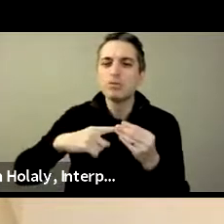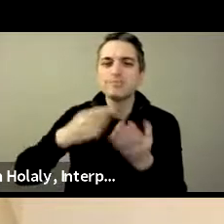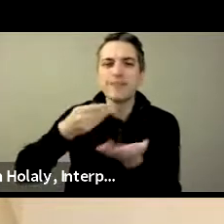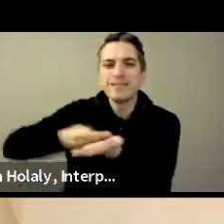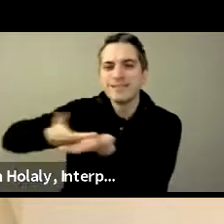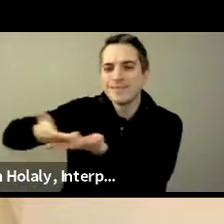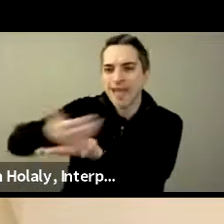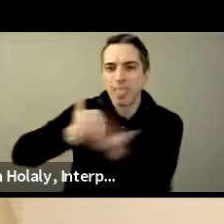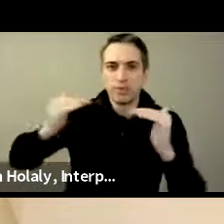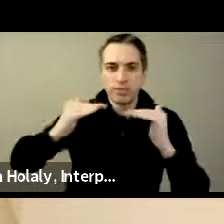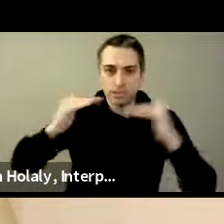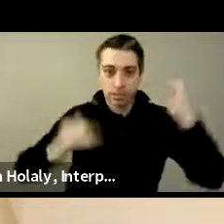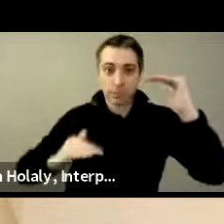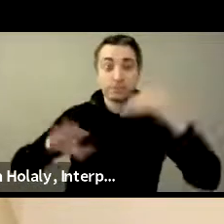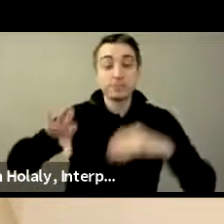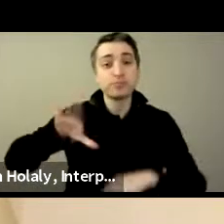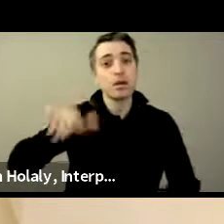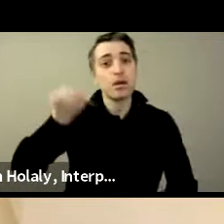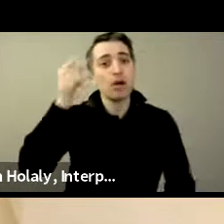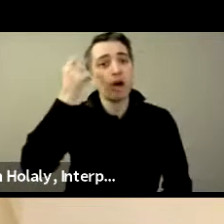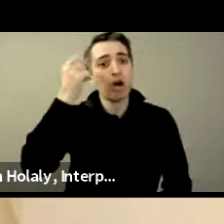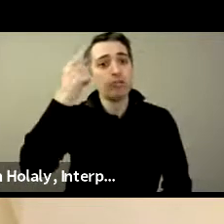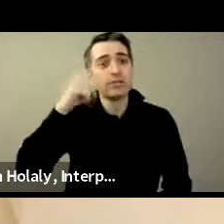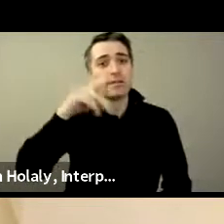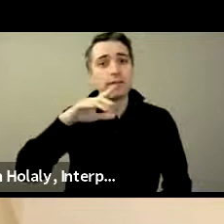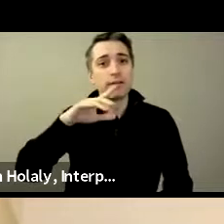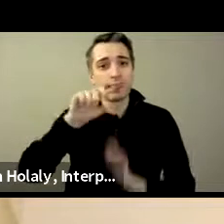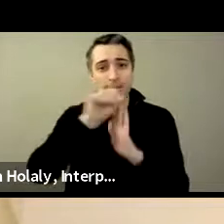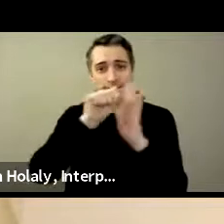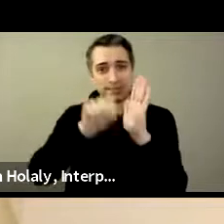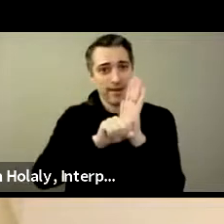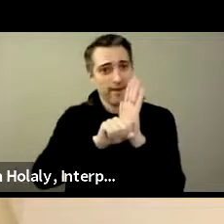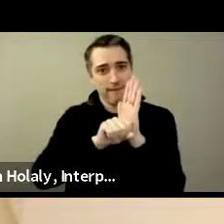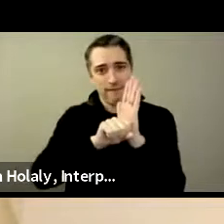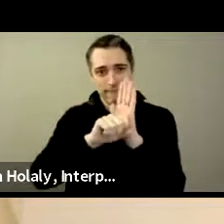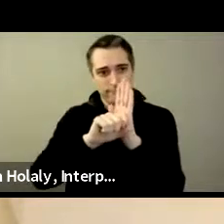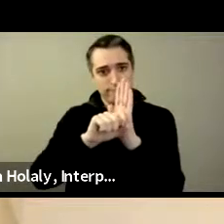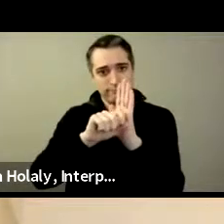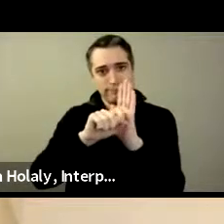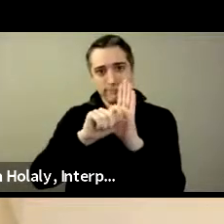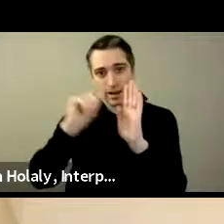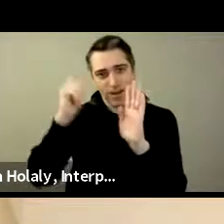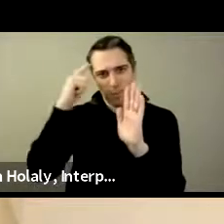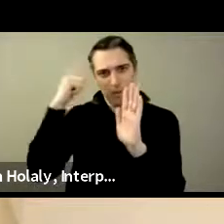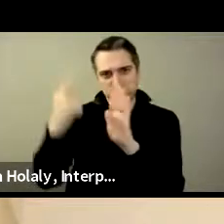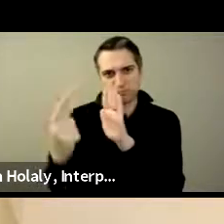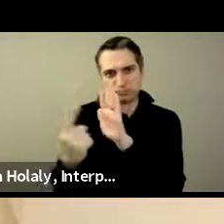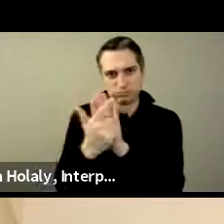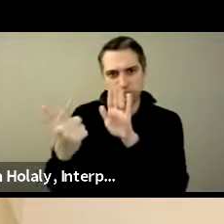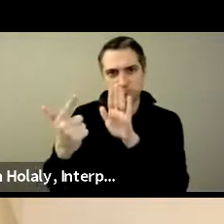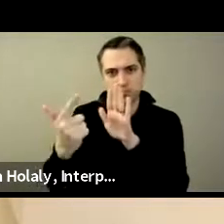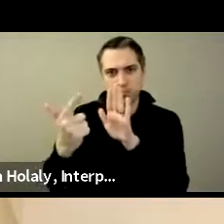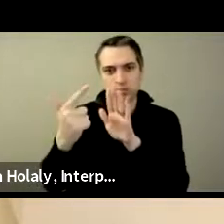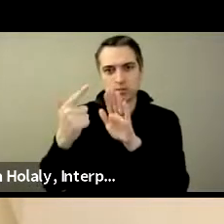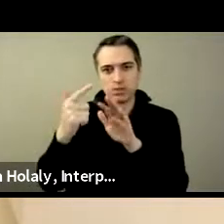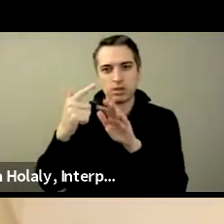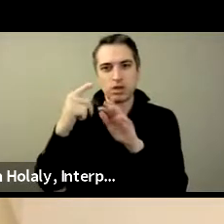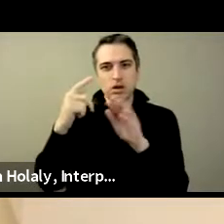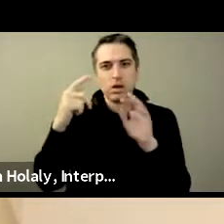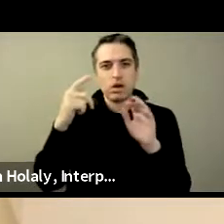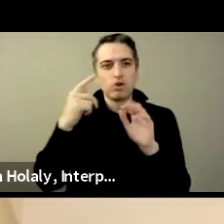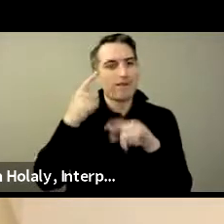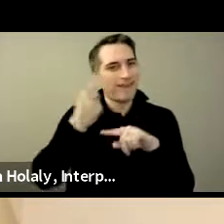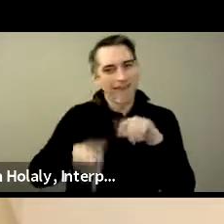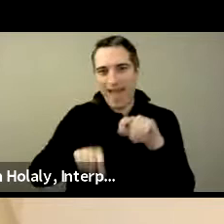that the state has barred, the state and government inquiring into salary history when